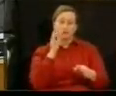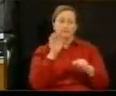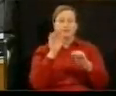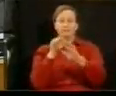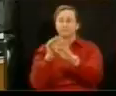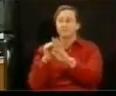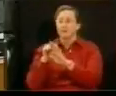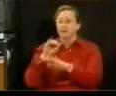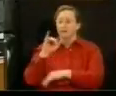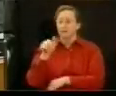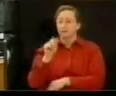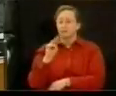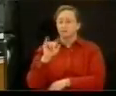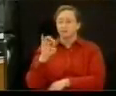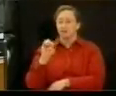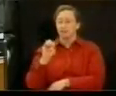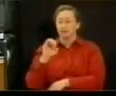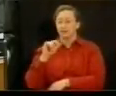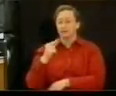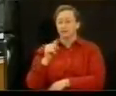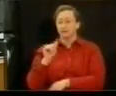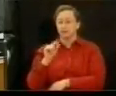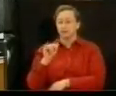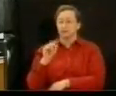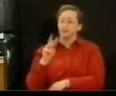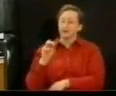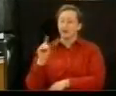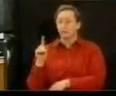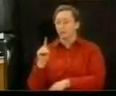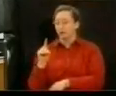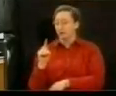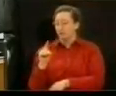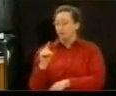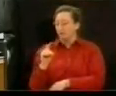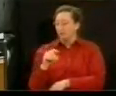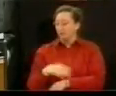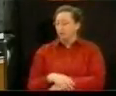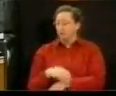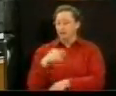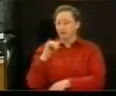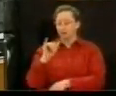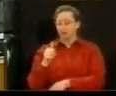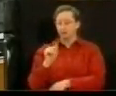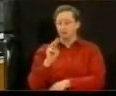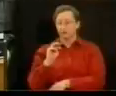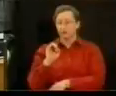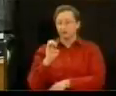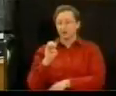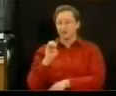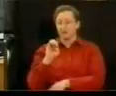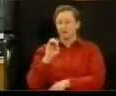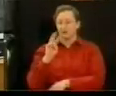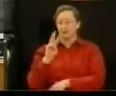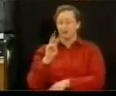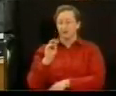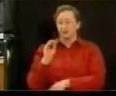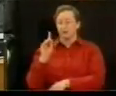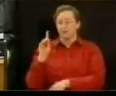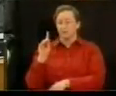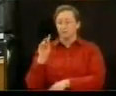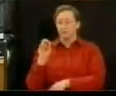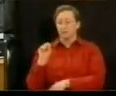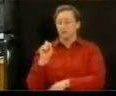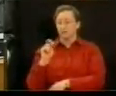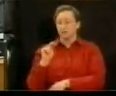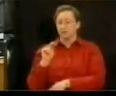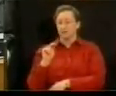Haygood and Senator Burchett to, well, Jamie Woodson, let me correct that, Senator Woodson now, and Burchett to